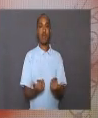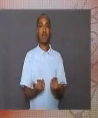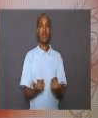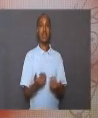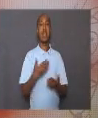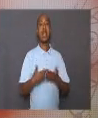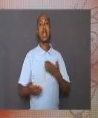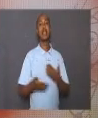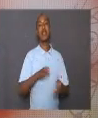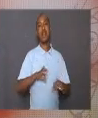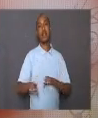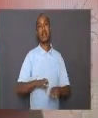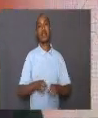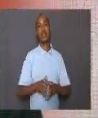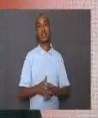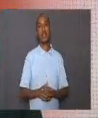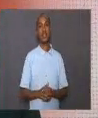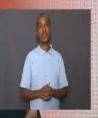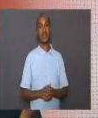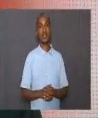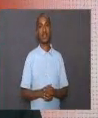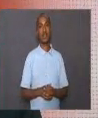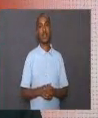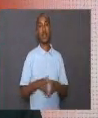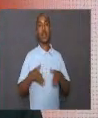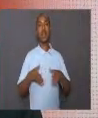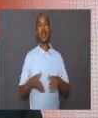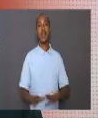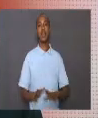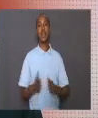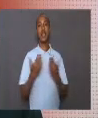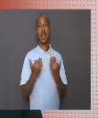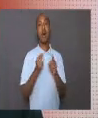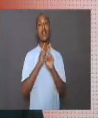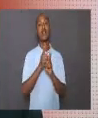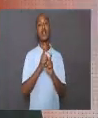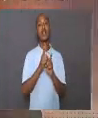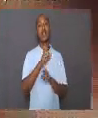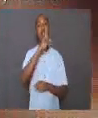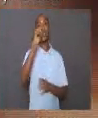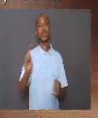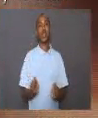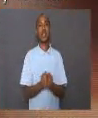an easy activity. Let us now answer the questions together.